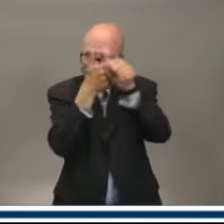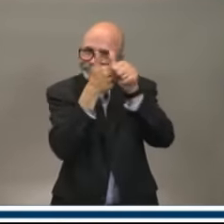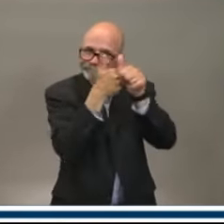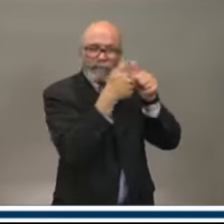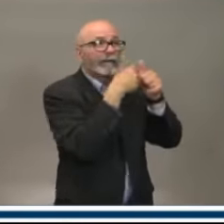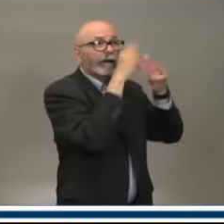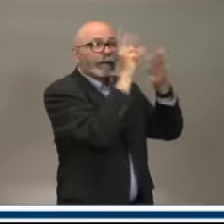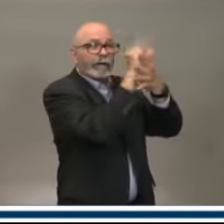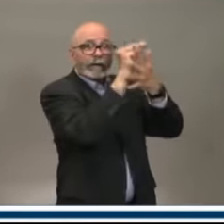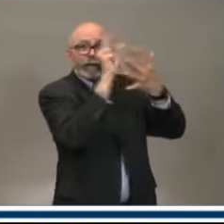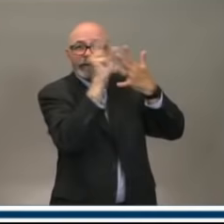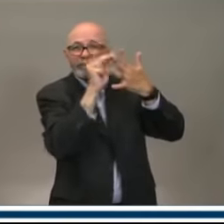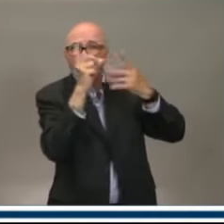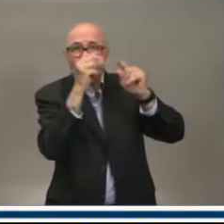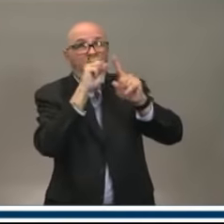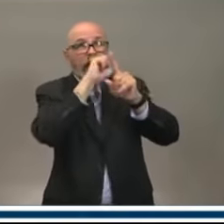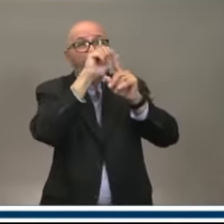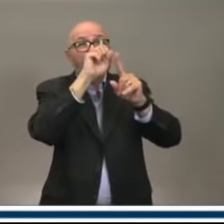different. I'm